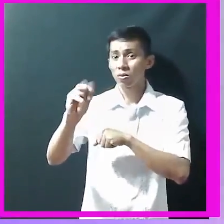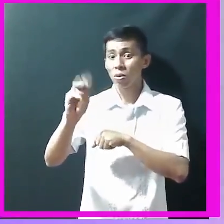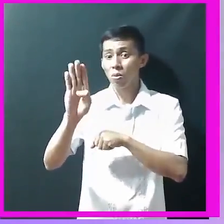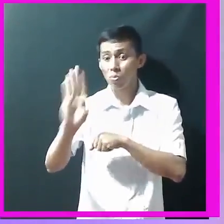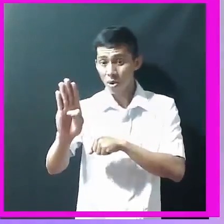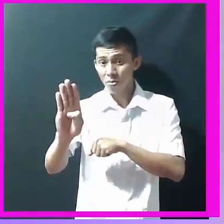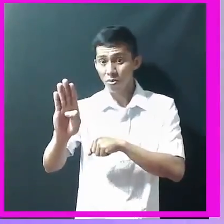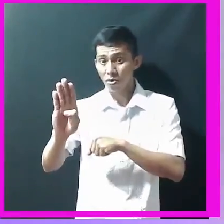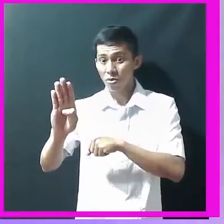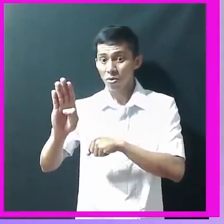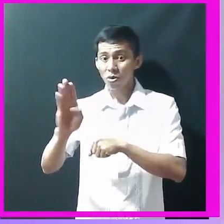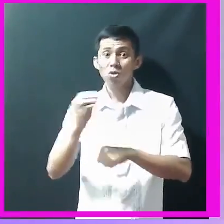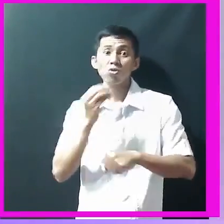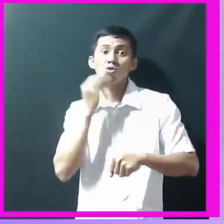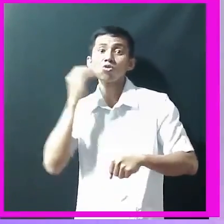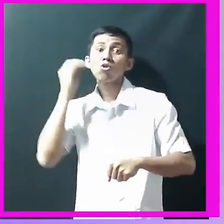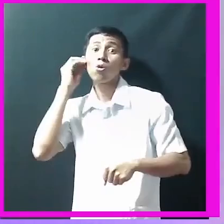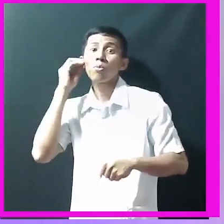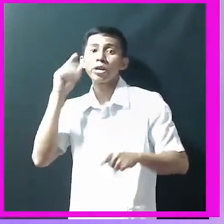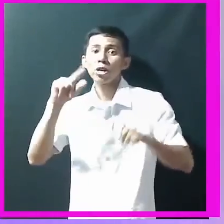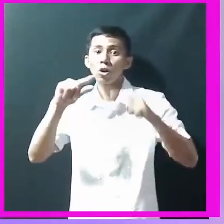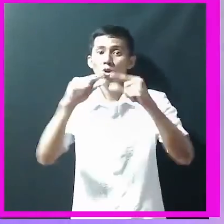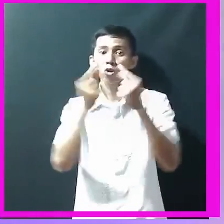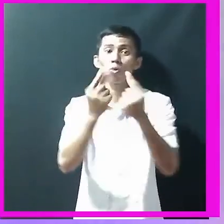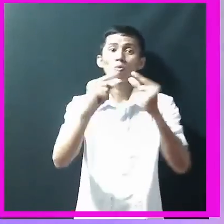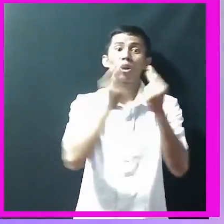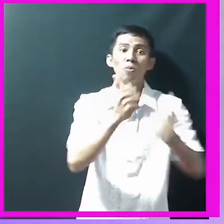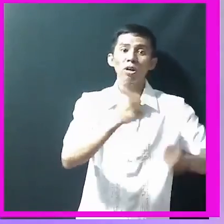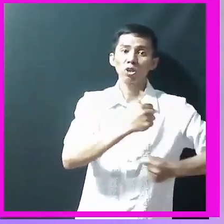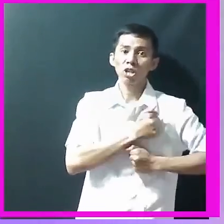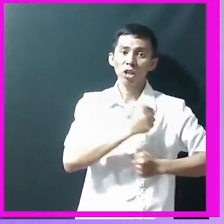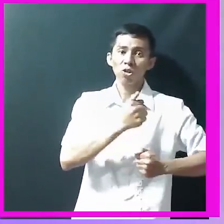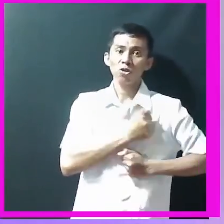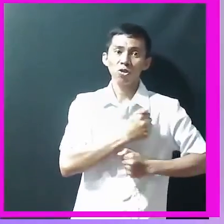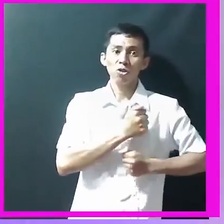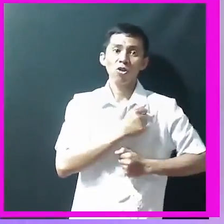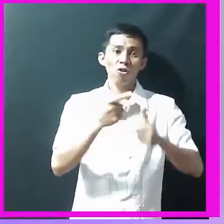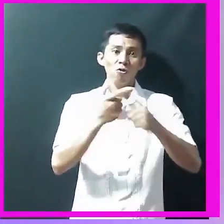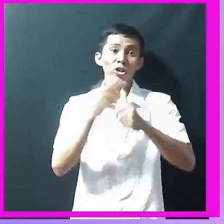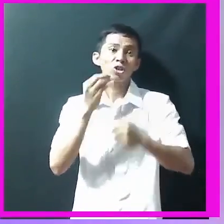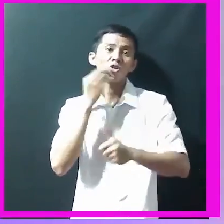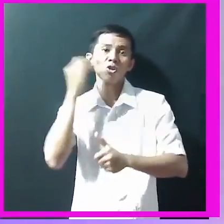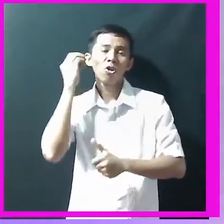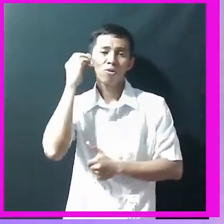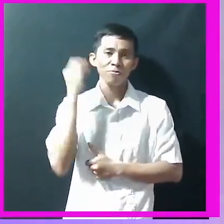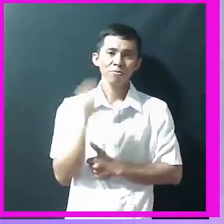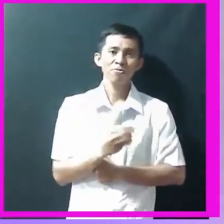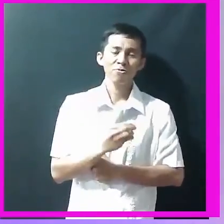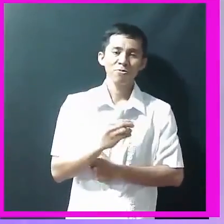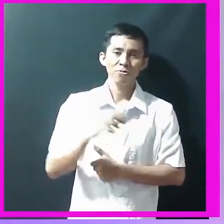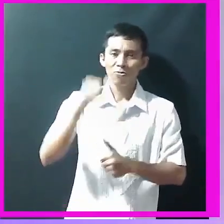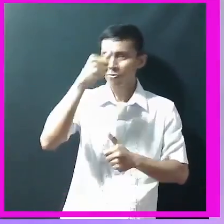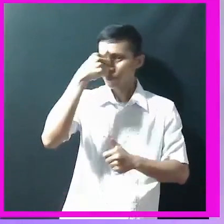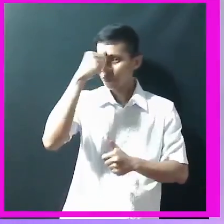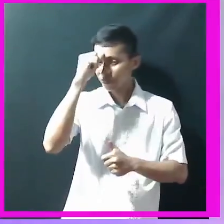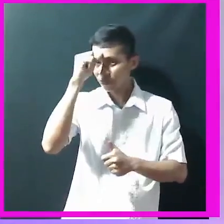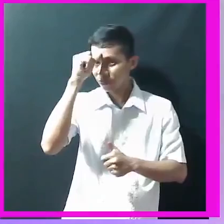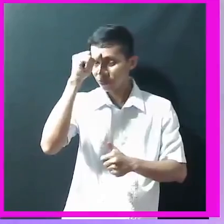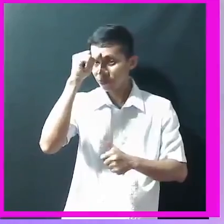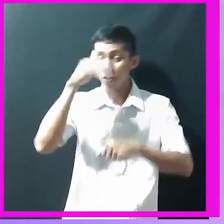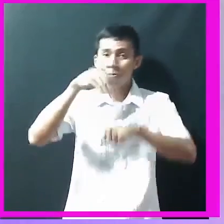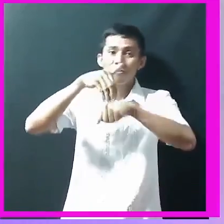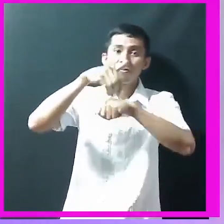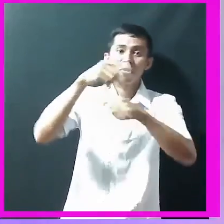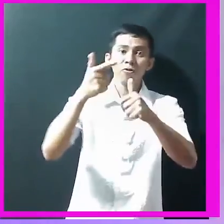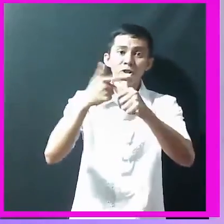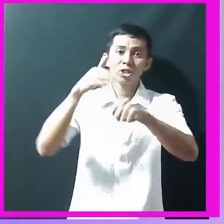papaulion sa niya ang iyang kaugalingon nga troops. Hello? Kung nakaduwa mo og generals, before ni mo i-send